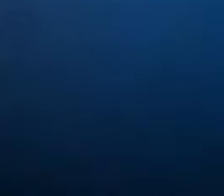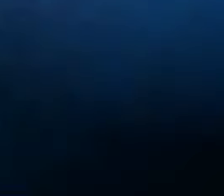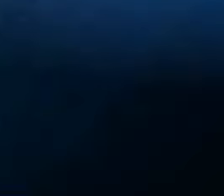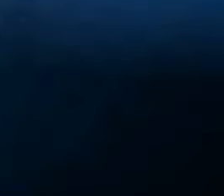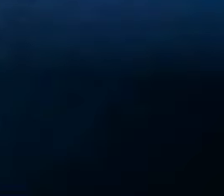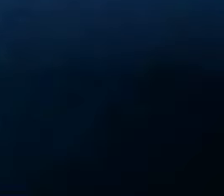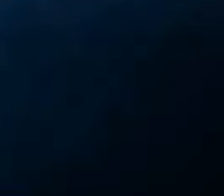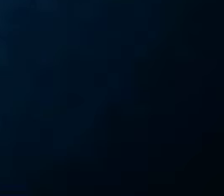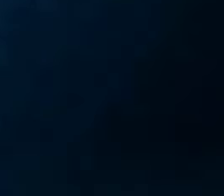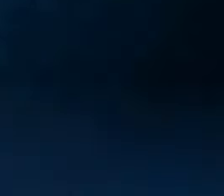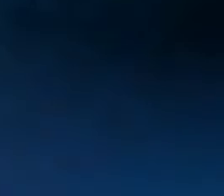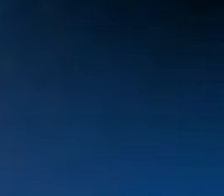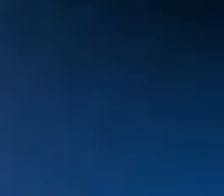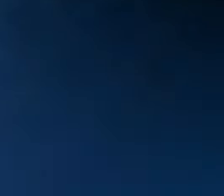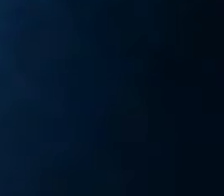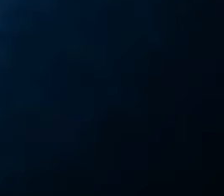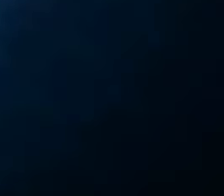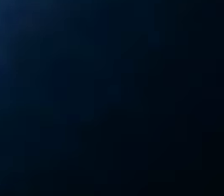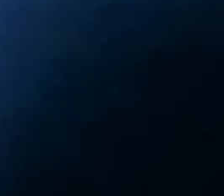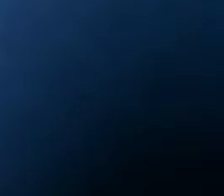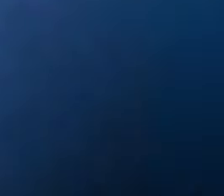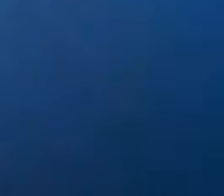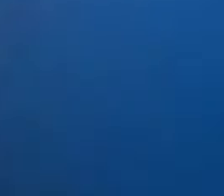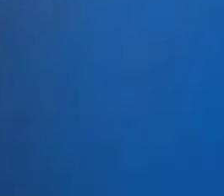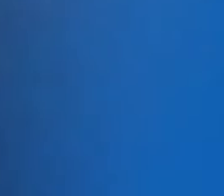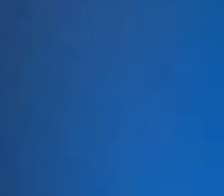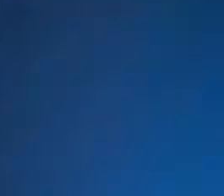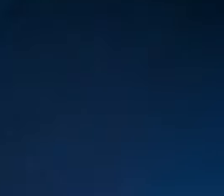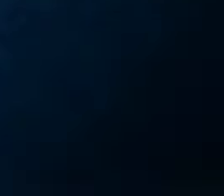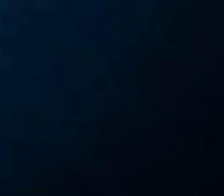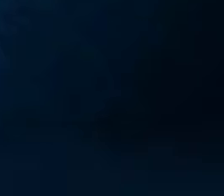to disturb the system directly. Now